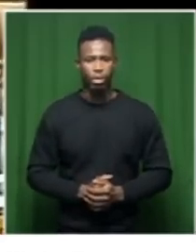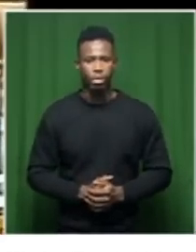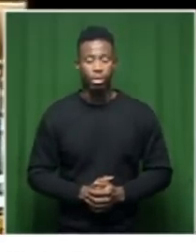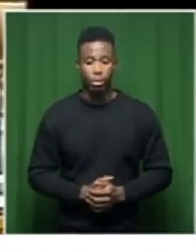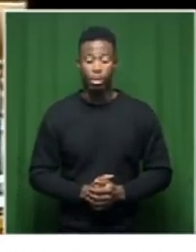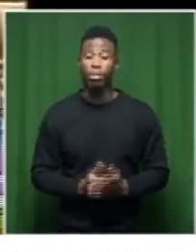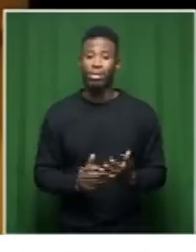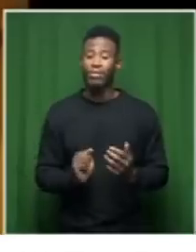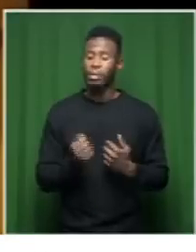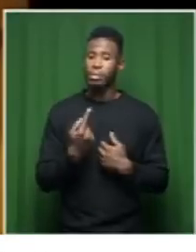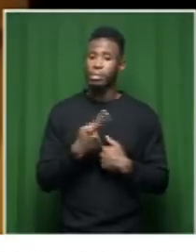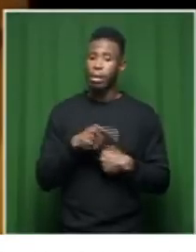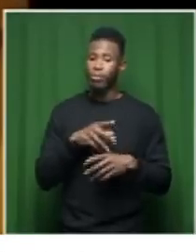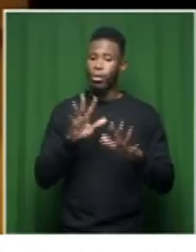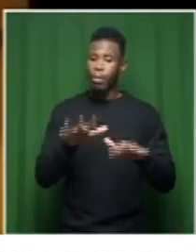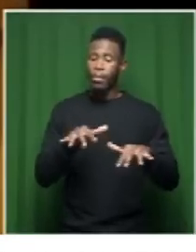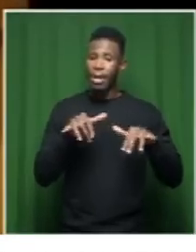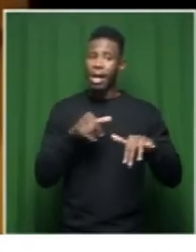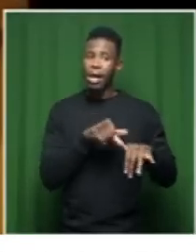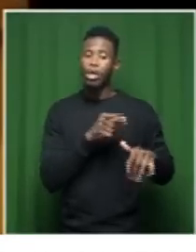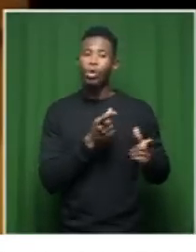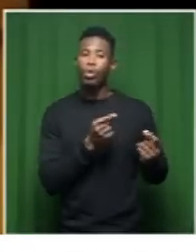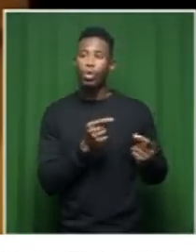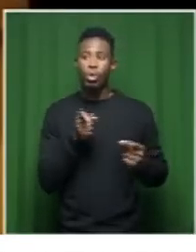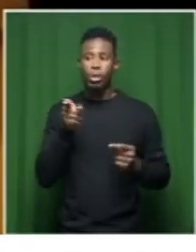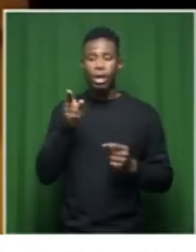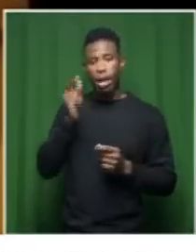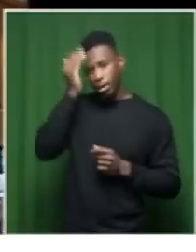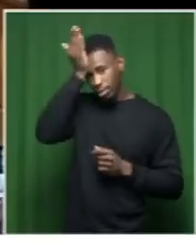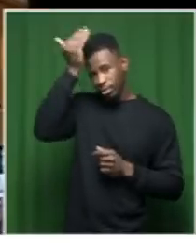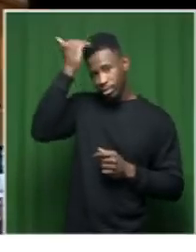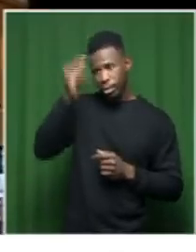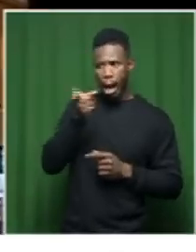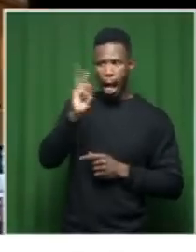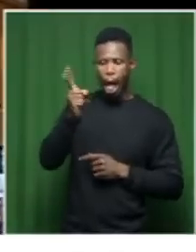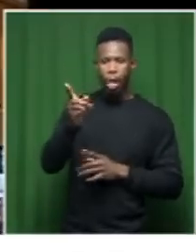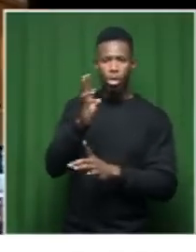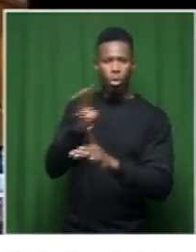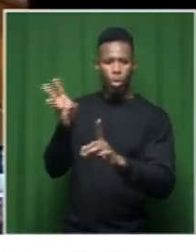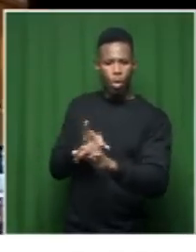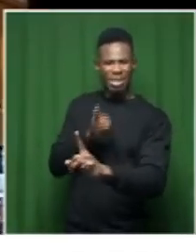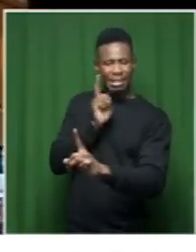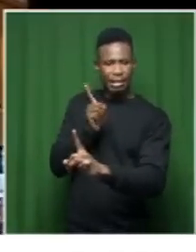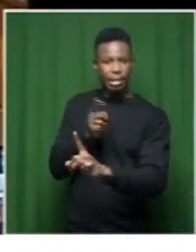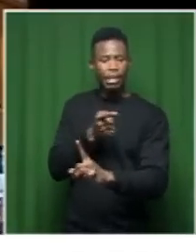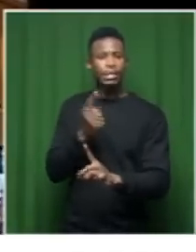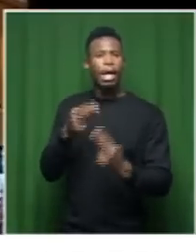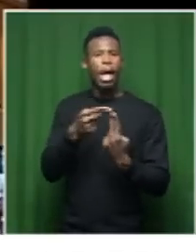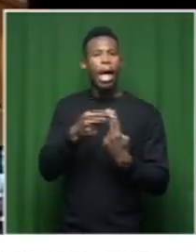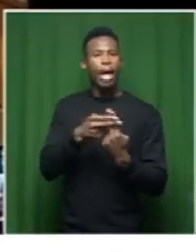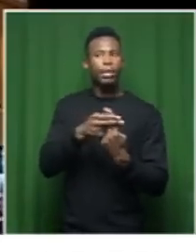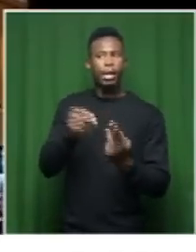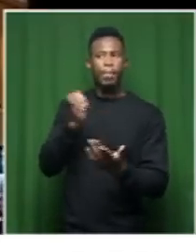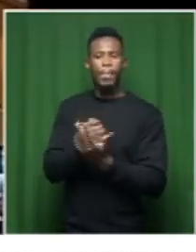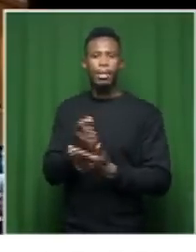For the first time in parliament, this newbie party held the then President Jacob Zuma to account by, among other things, chanting hashtag payback the